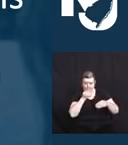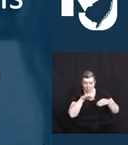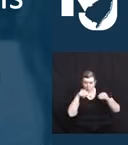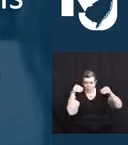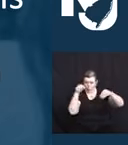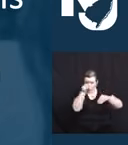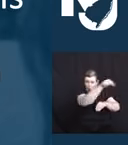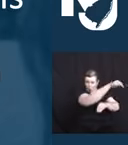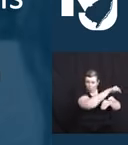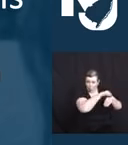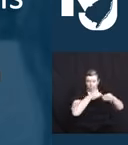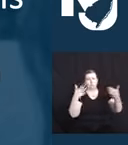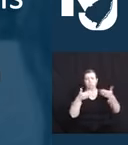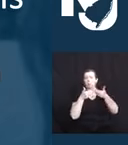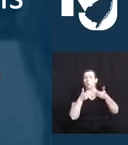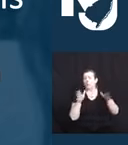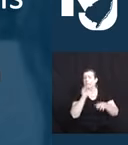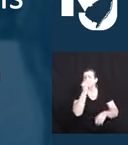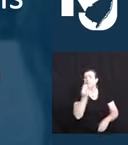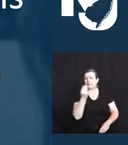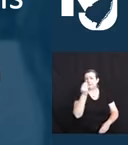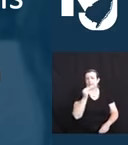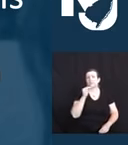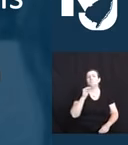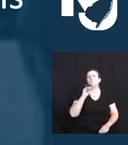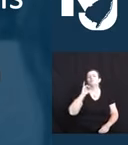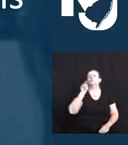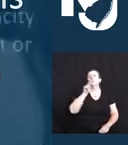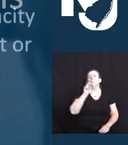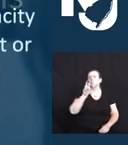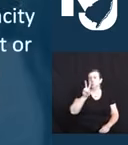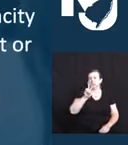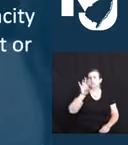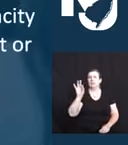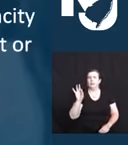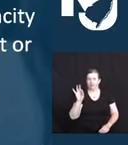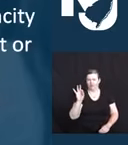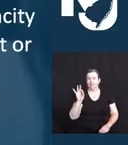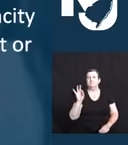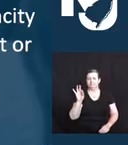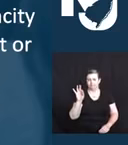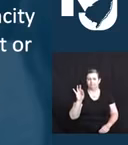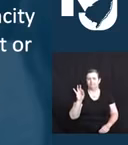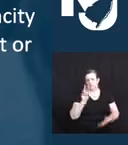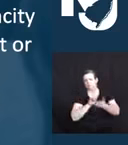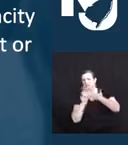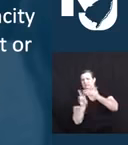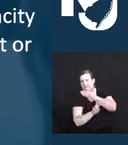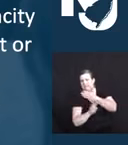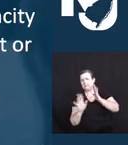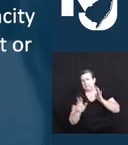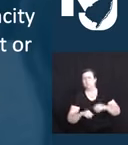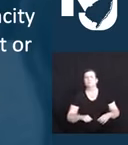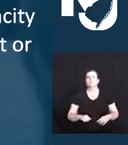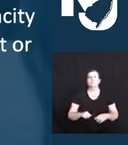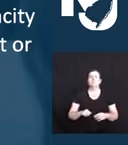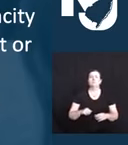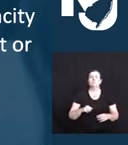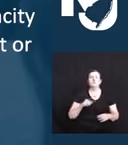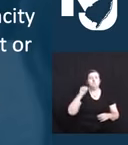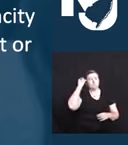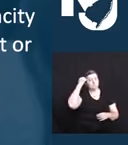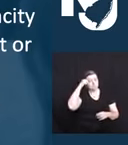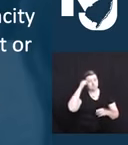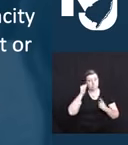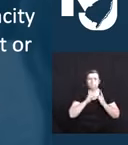on Monday, June 29th. Monday, June 29th. In accordance with our social distancing practices,